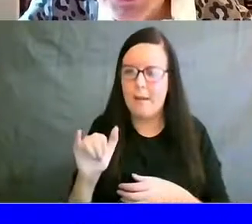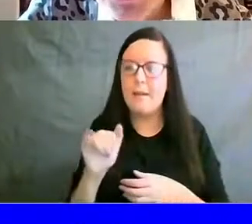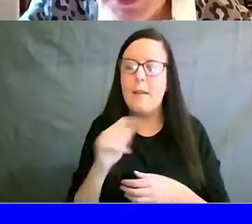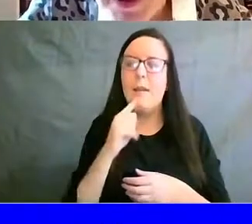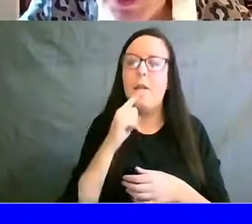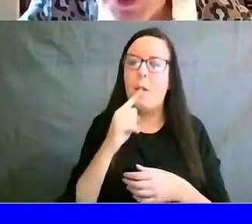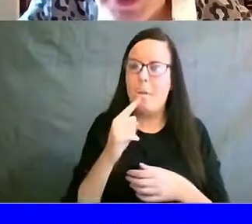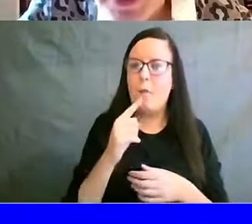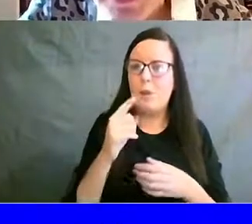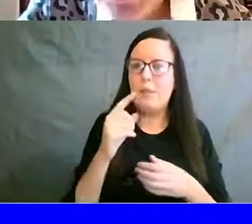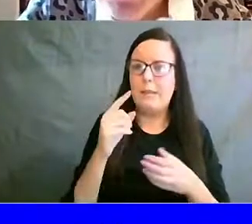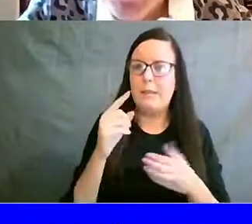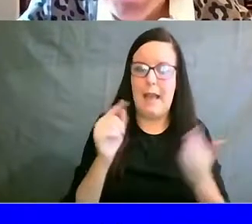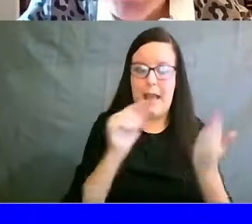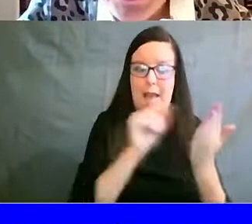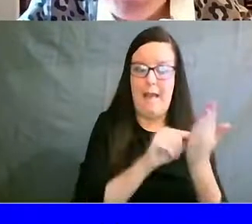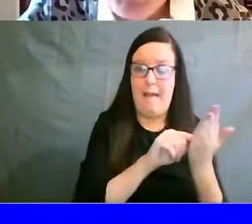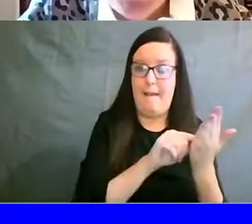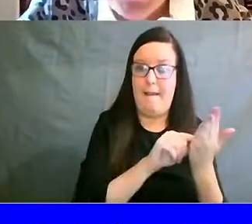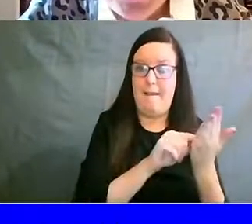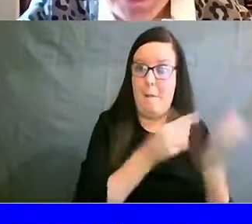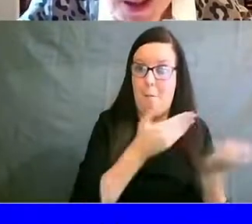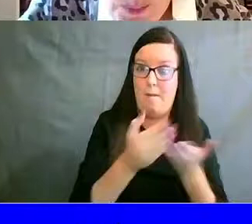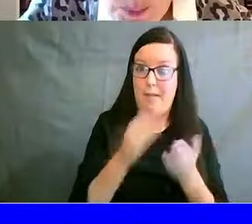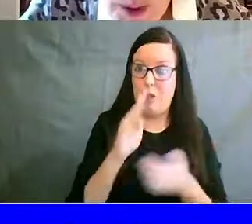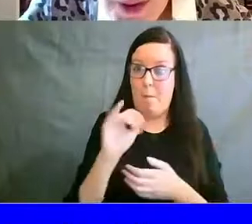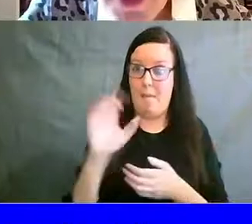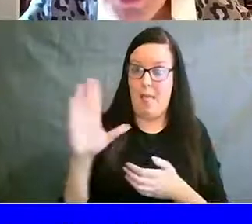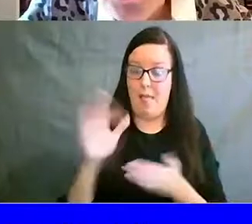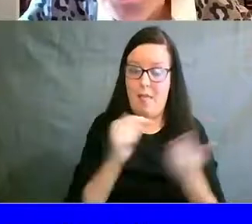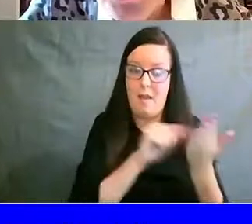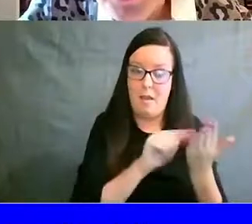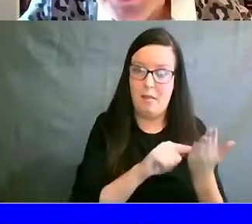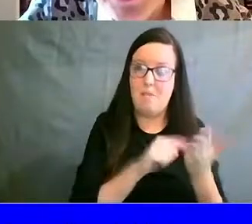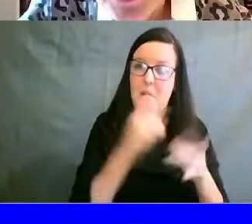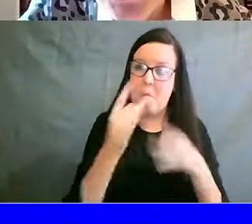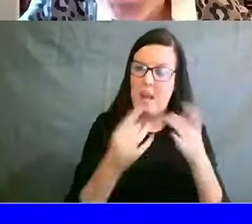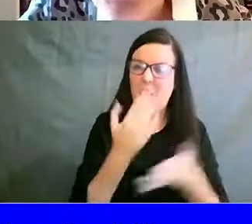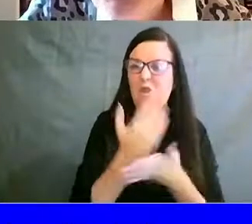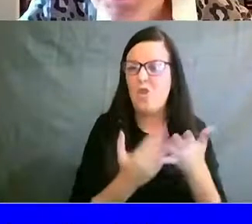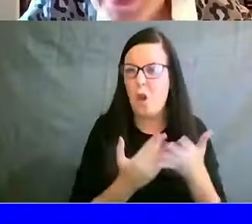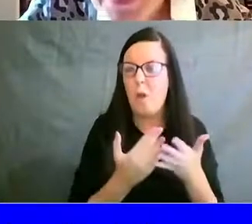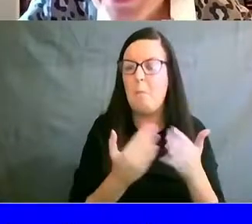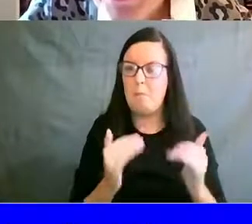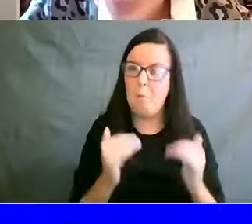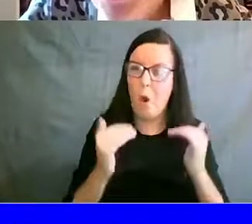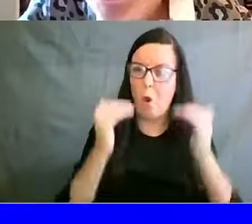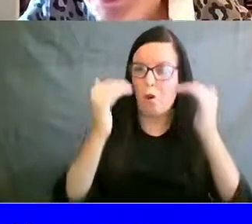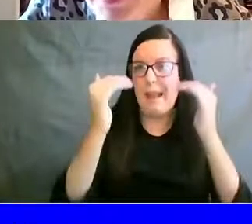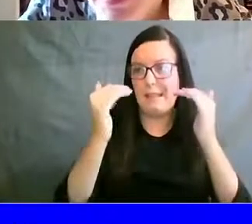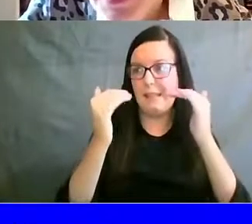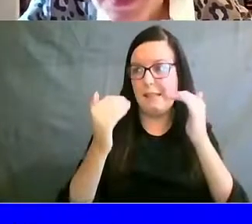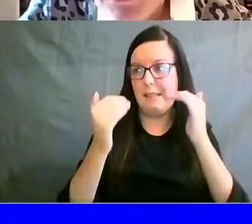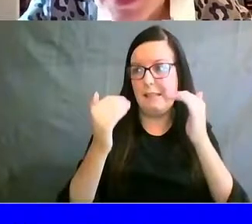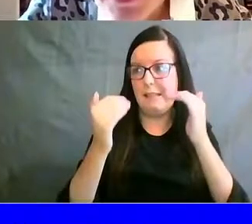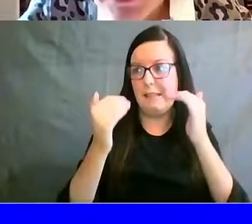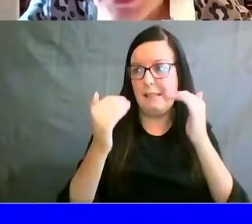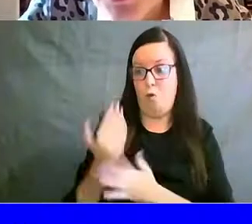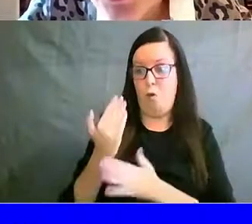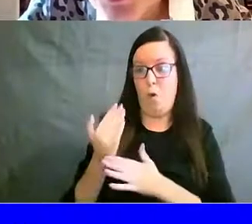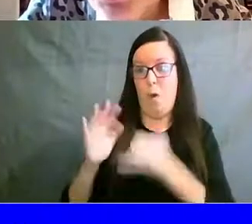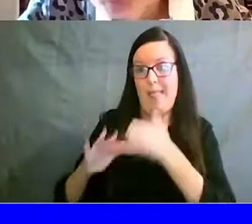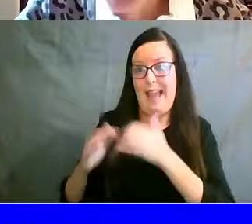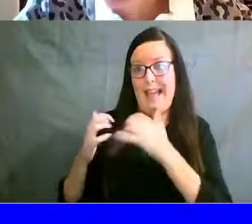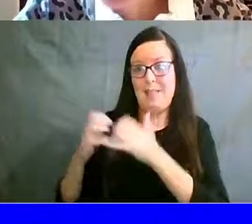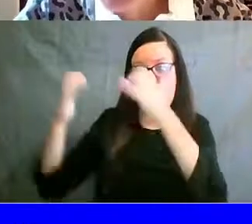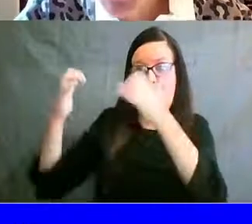Miscellaneous Provisions Bill, which again had been making some progress through the last oil. And that is a piece of